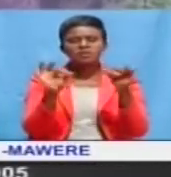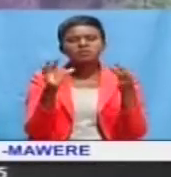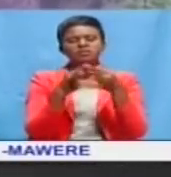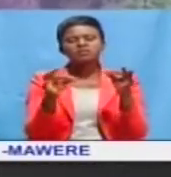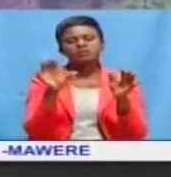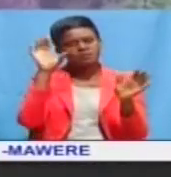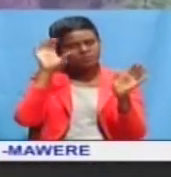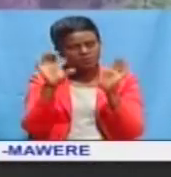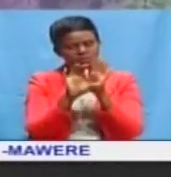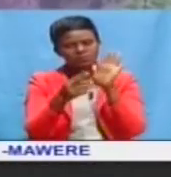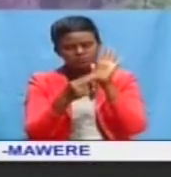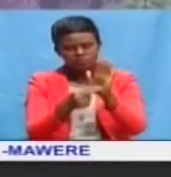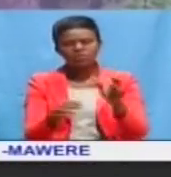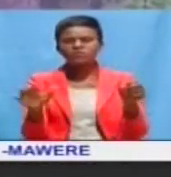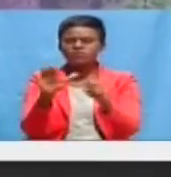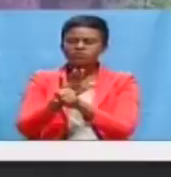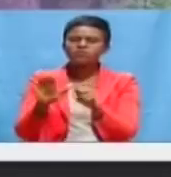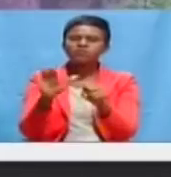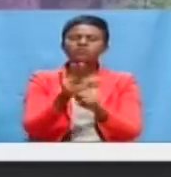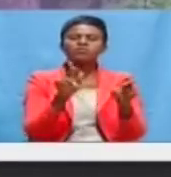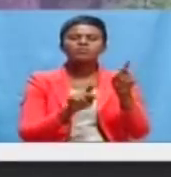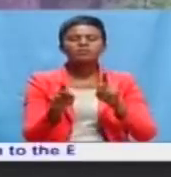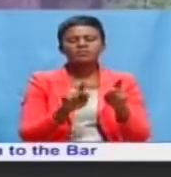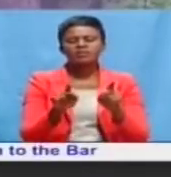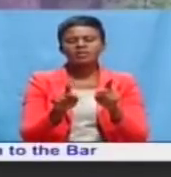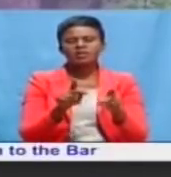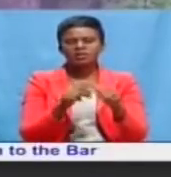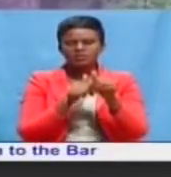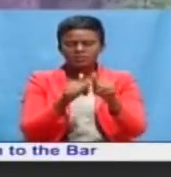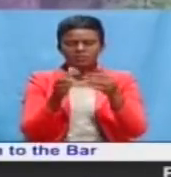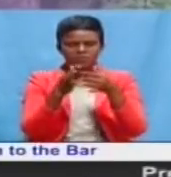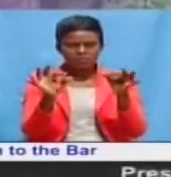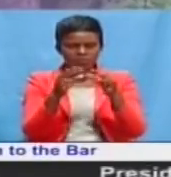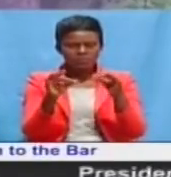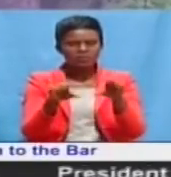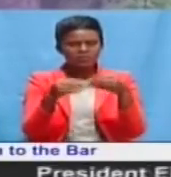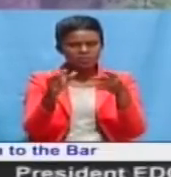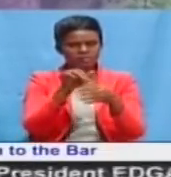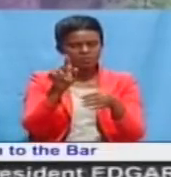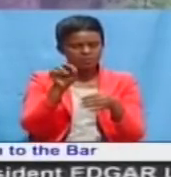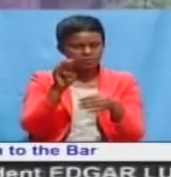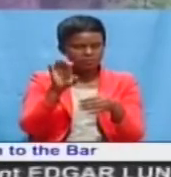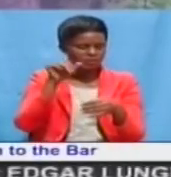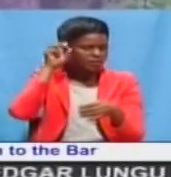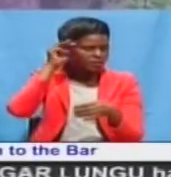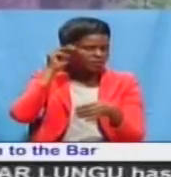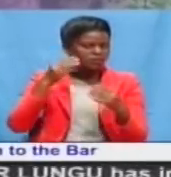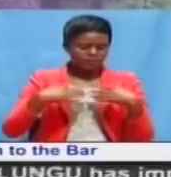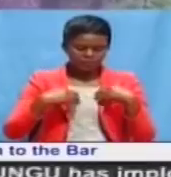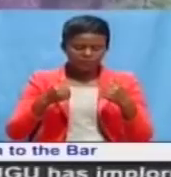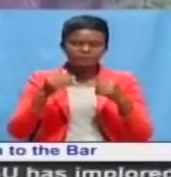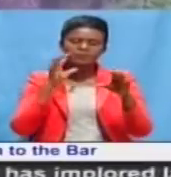picture depicting congestion in the ward. This is according to a statement made available to ZNBC News by Minister of Health, Head